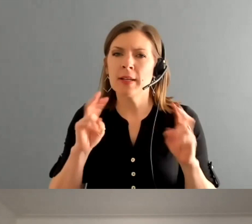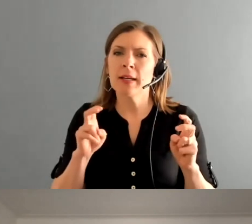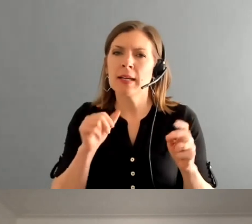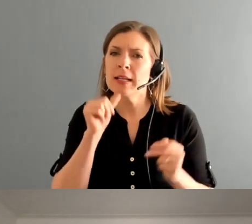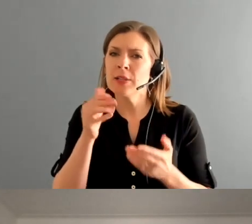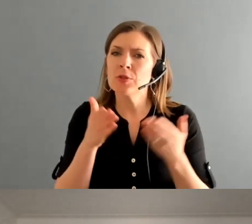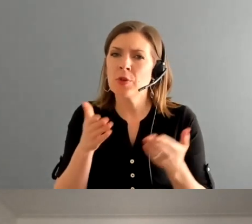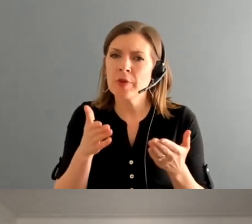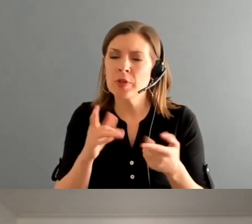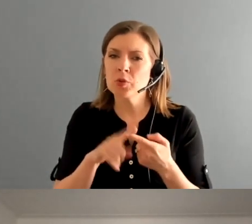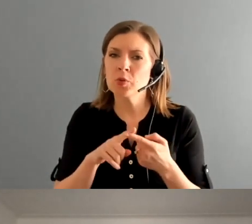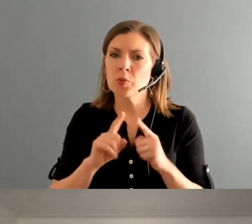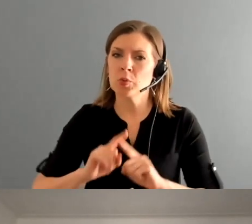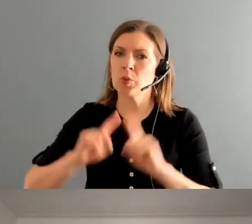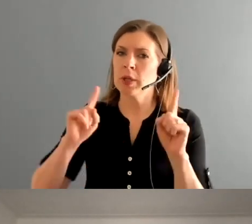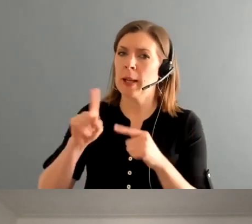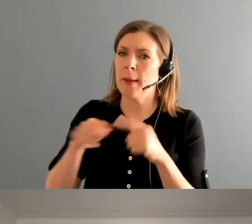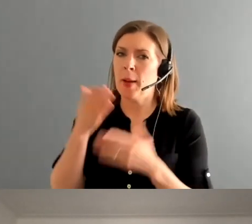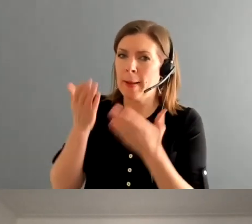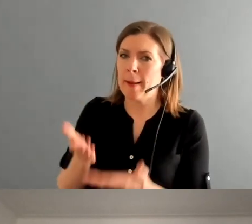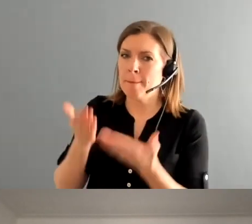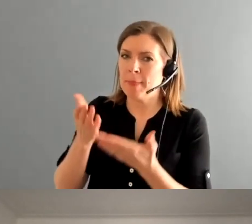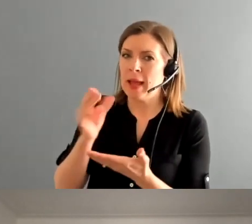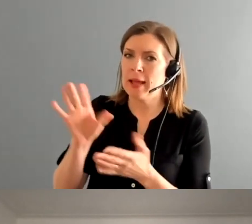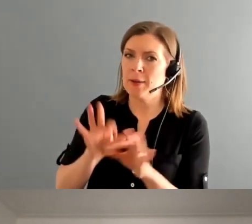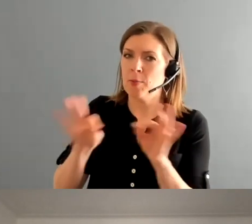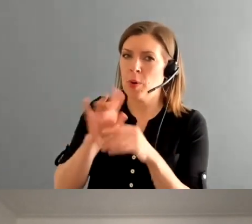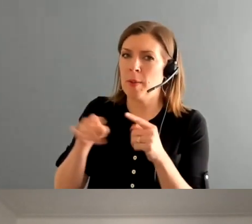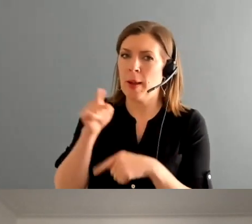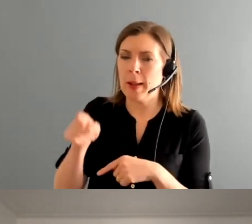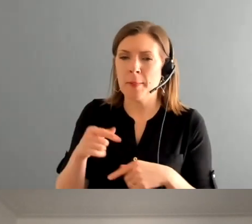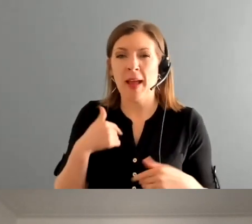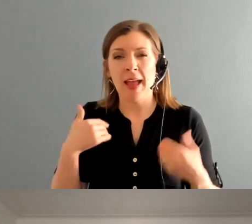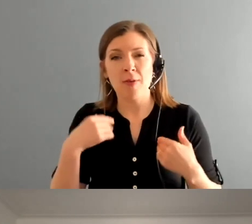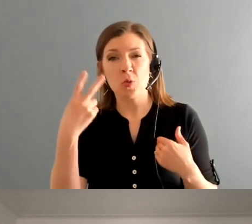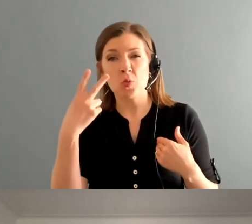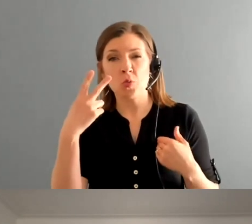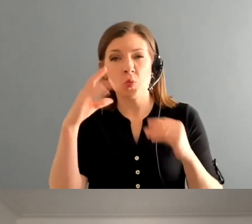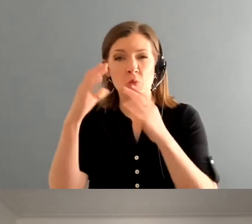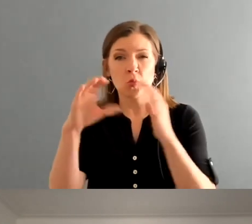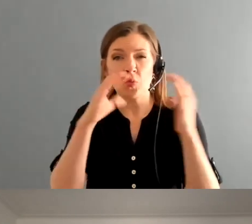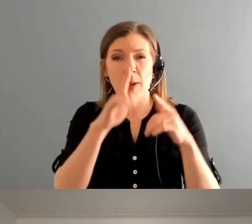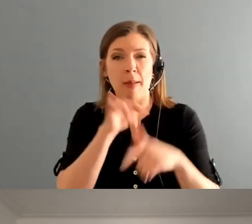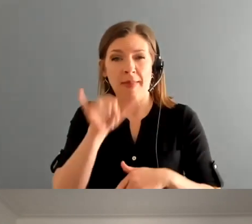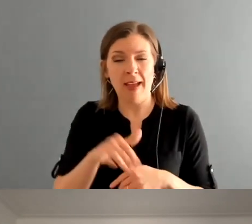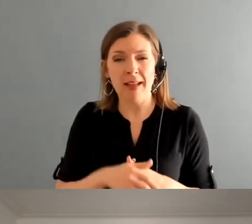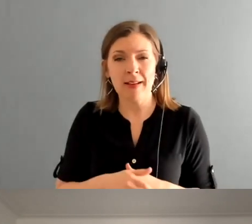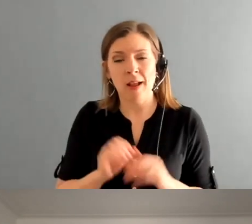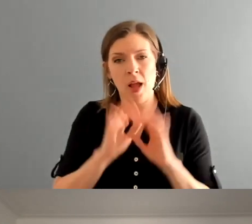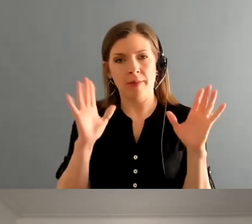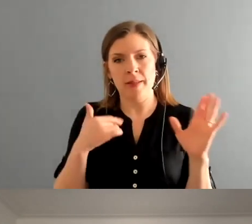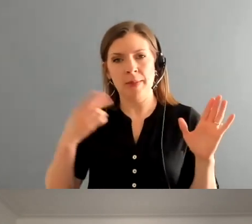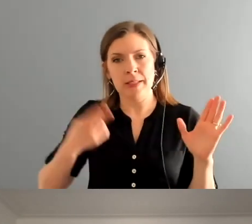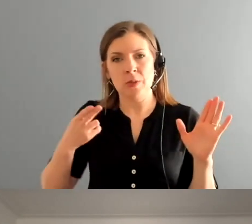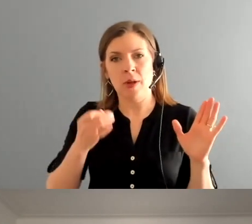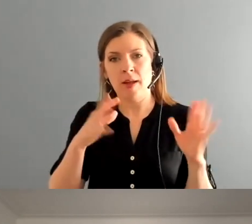to what is unique about him and what is important about him. I'm kind of two minds about that, obviously, as a historian of